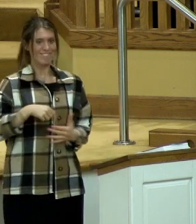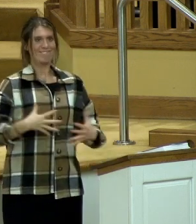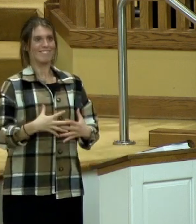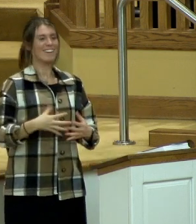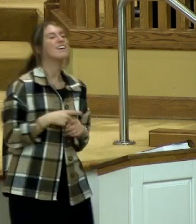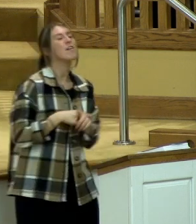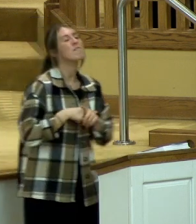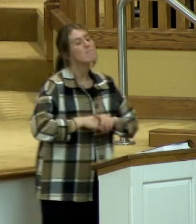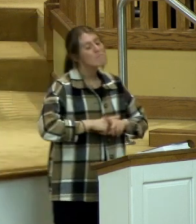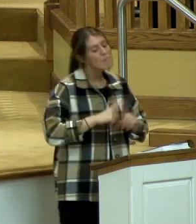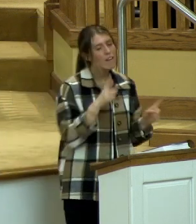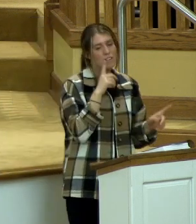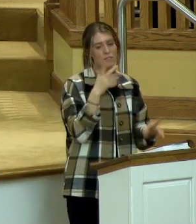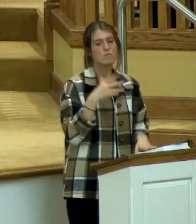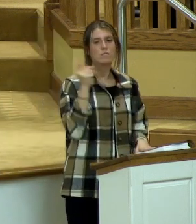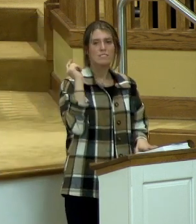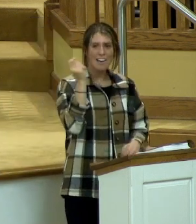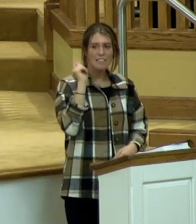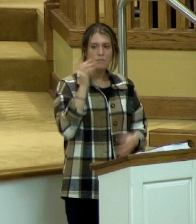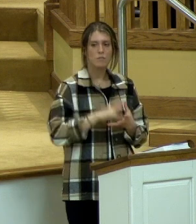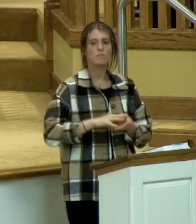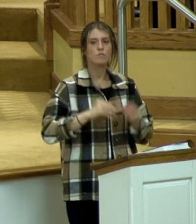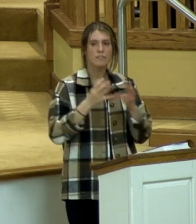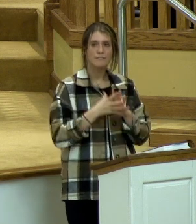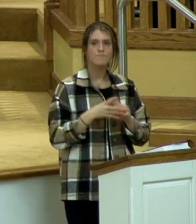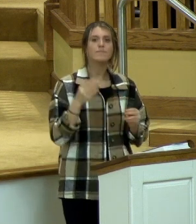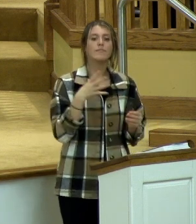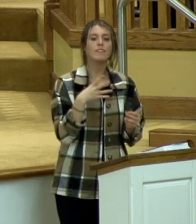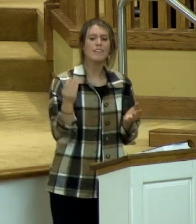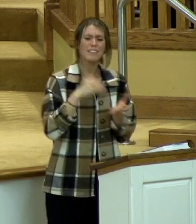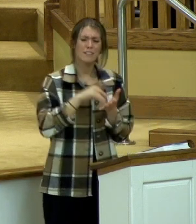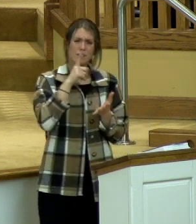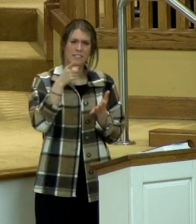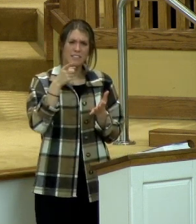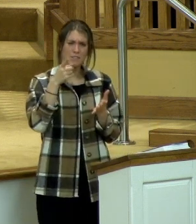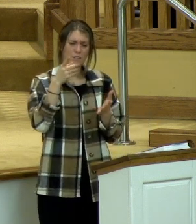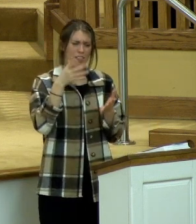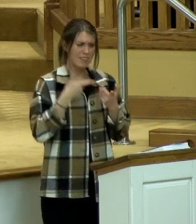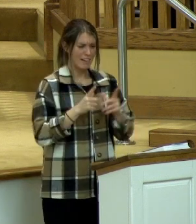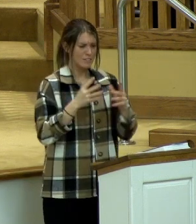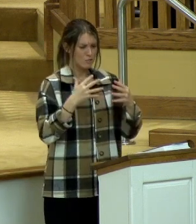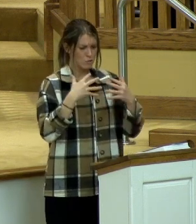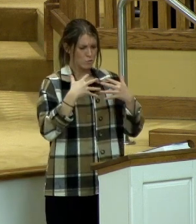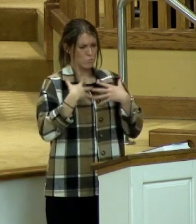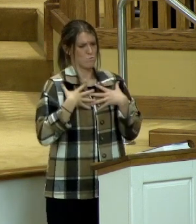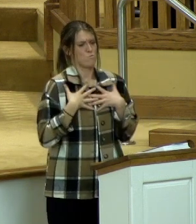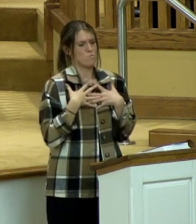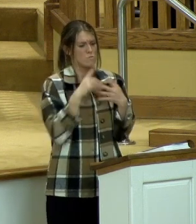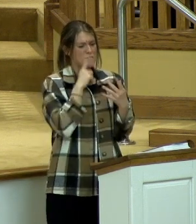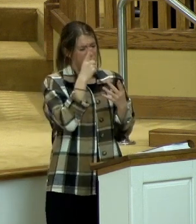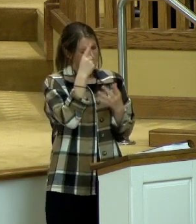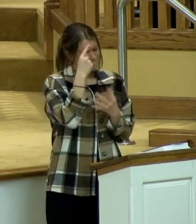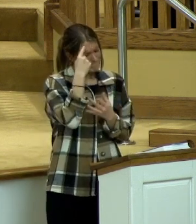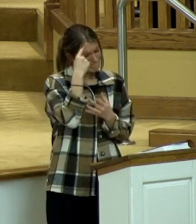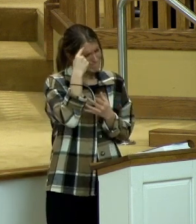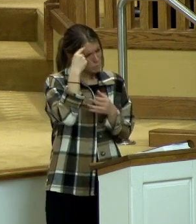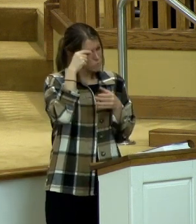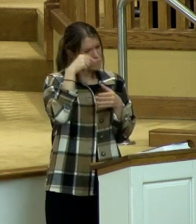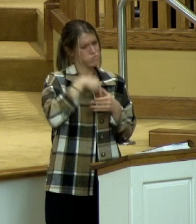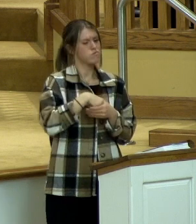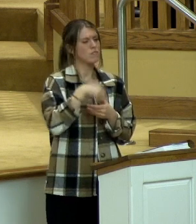But what a testimony, what a story. Now, again, let it soak in a little bit. this story of Christmas. Let it just soak